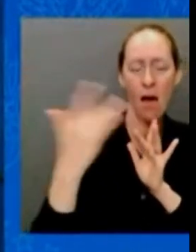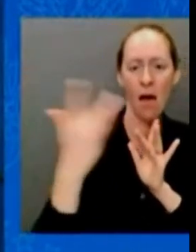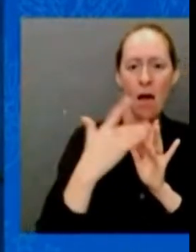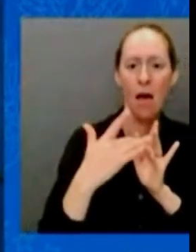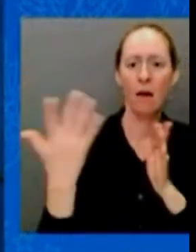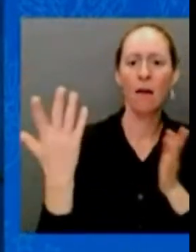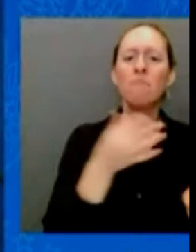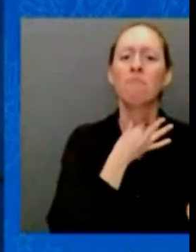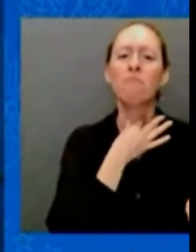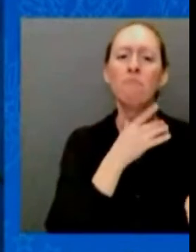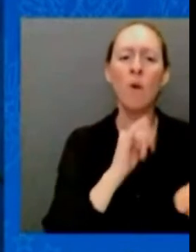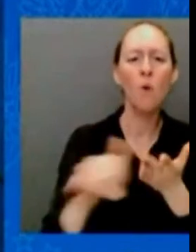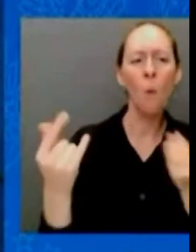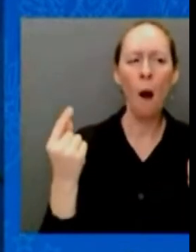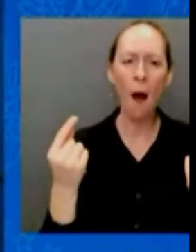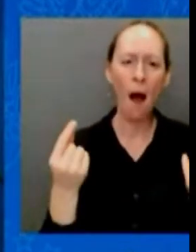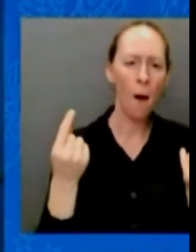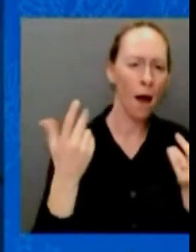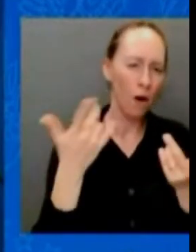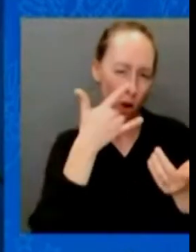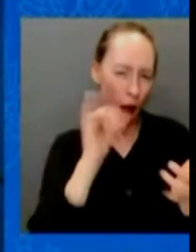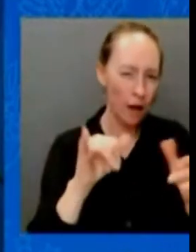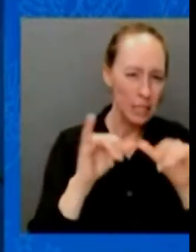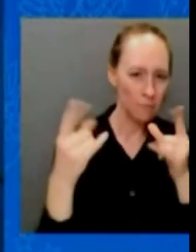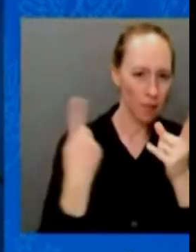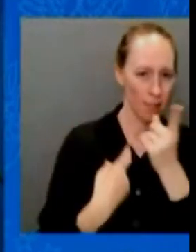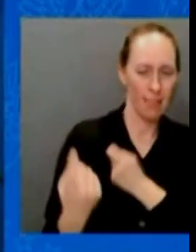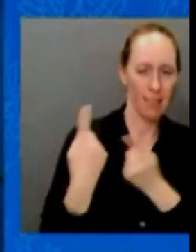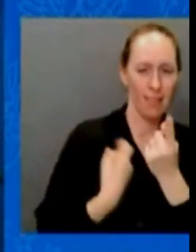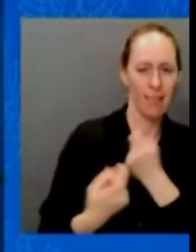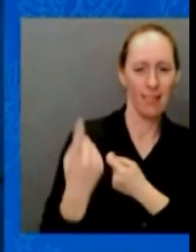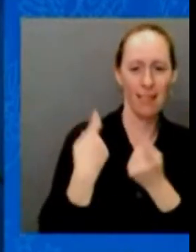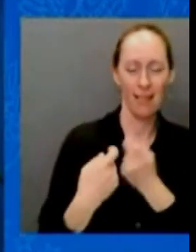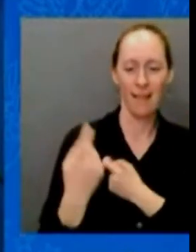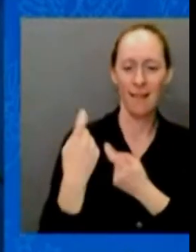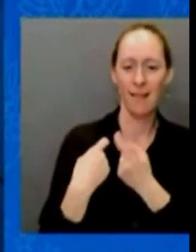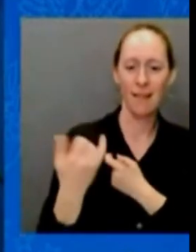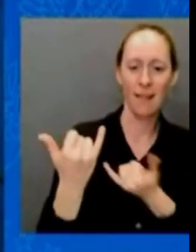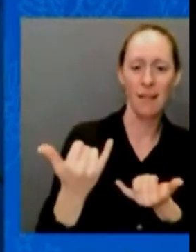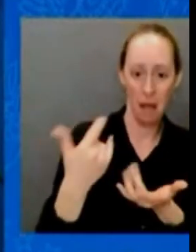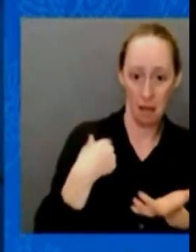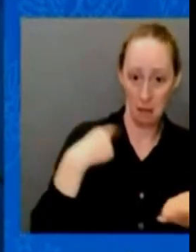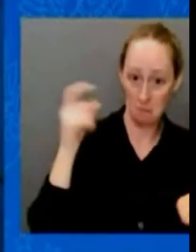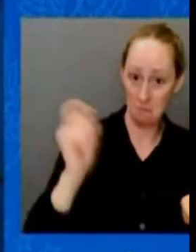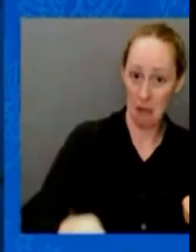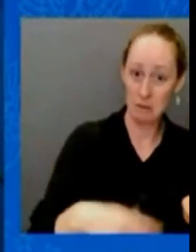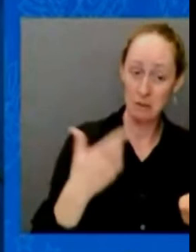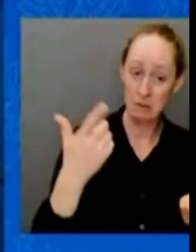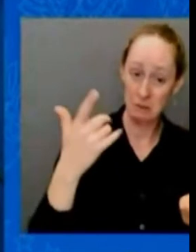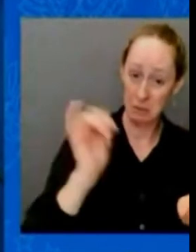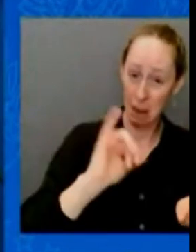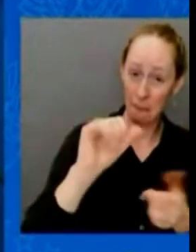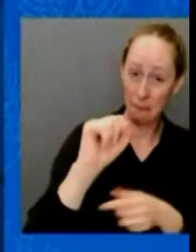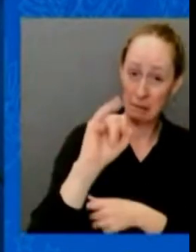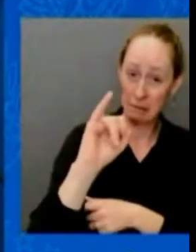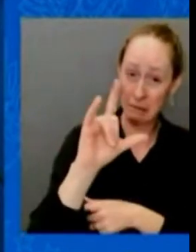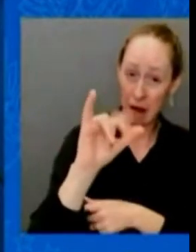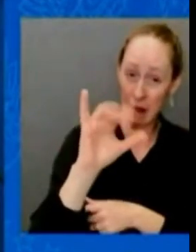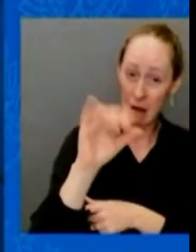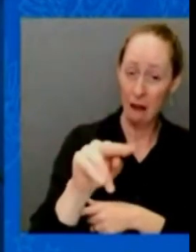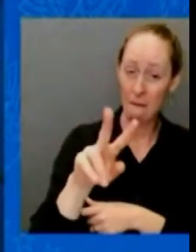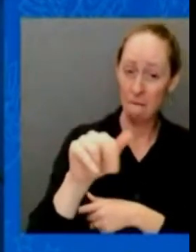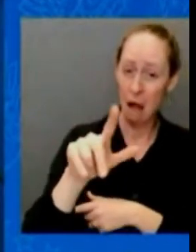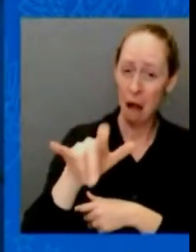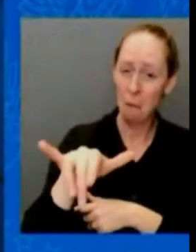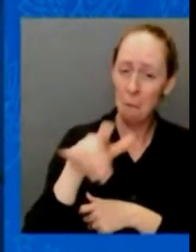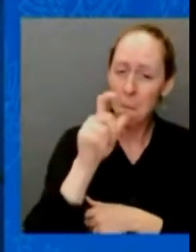We don't need to be a Silicon Valley or a triangle down in North Carolina. This is not just Chips Corridor. This